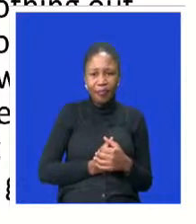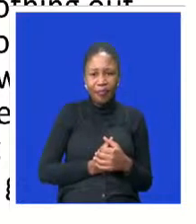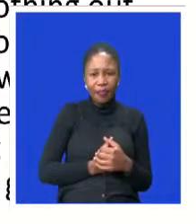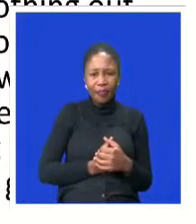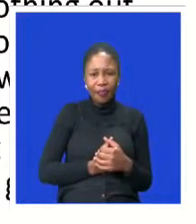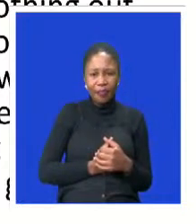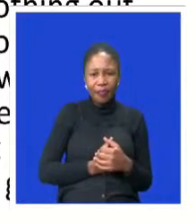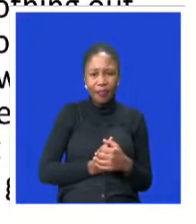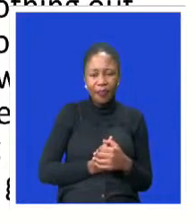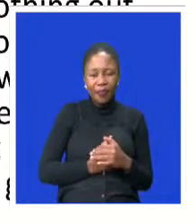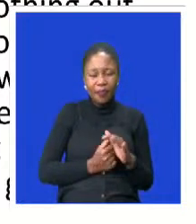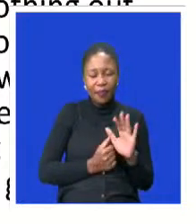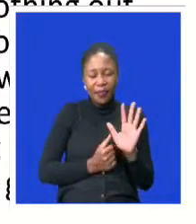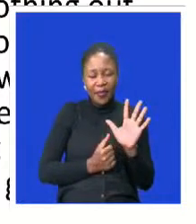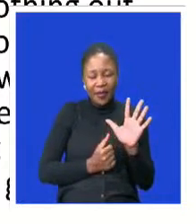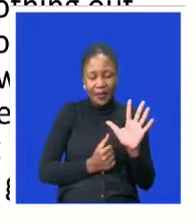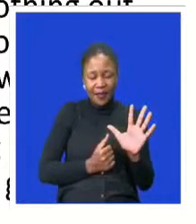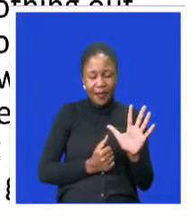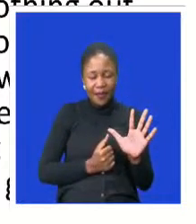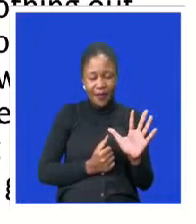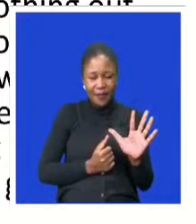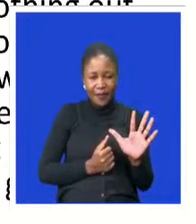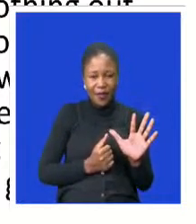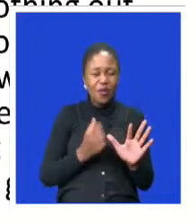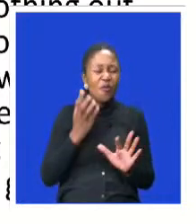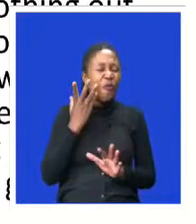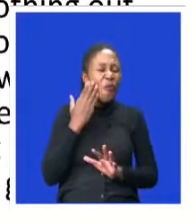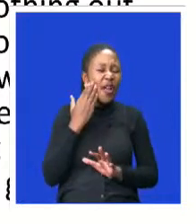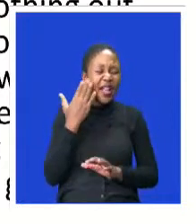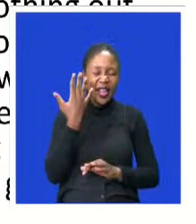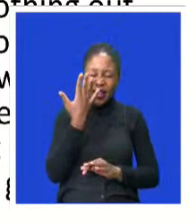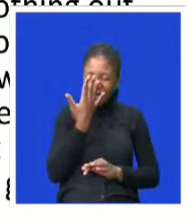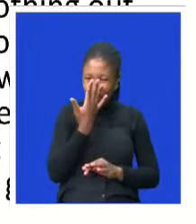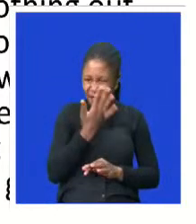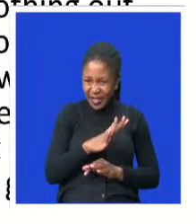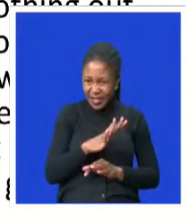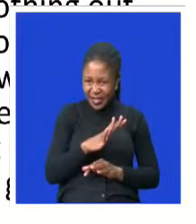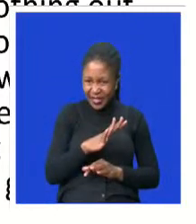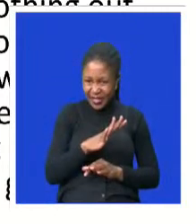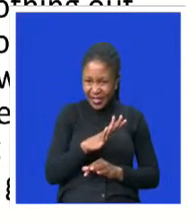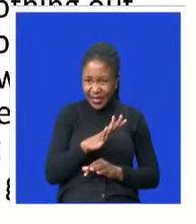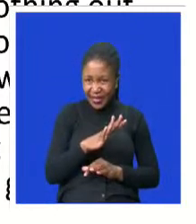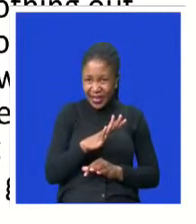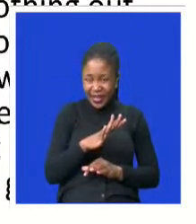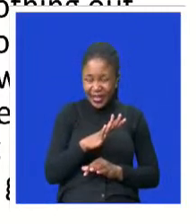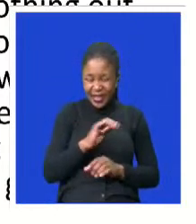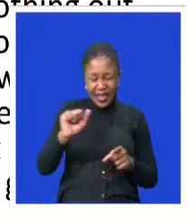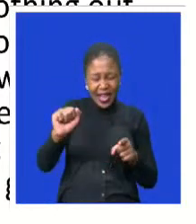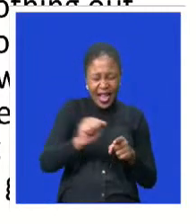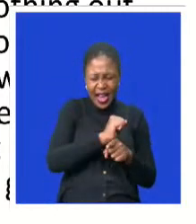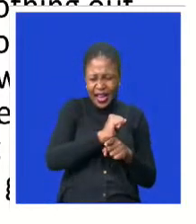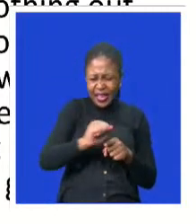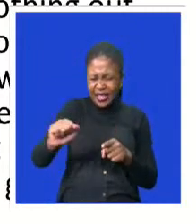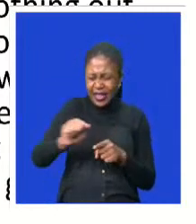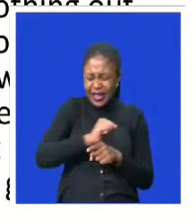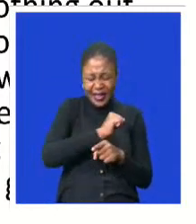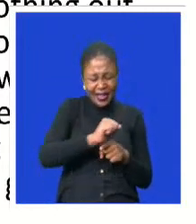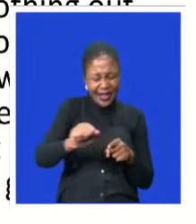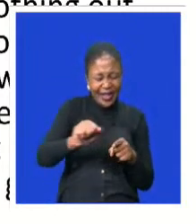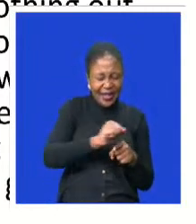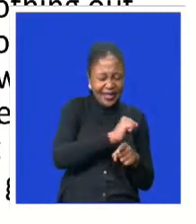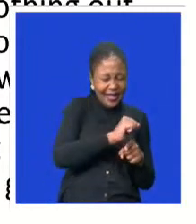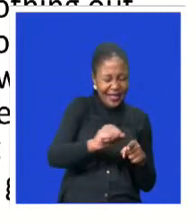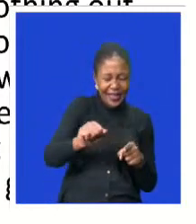After ironing a piece of clothing meticulously, which entails smoothing out the